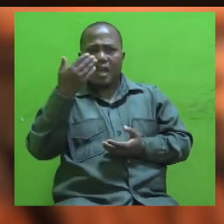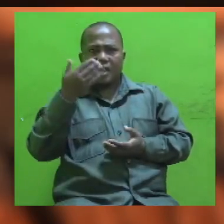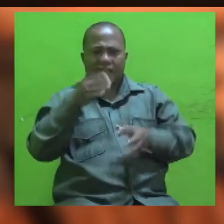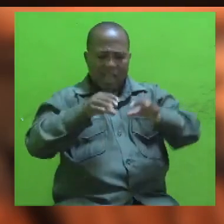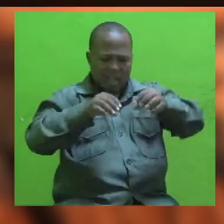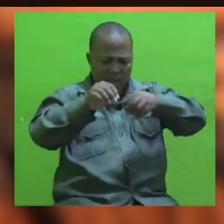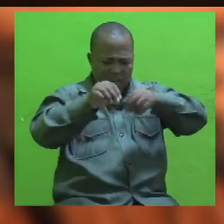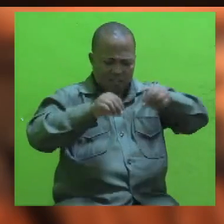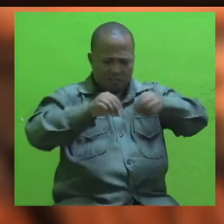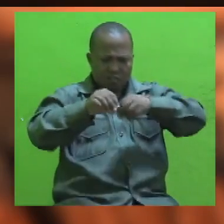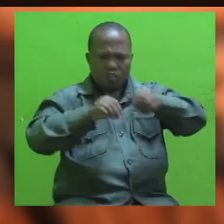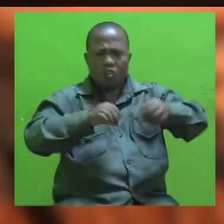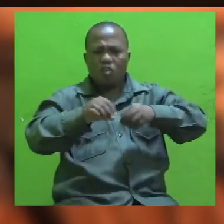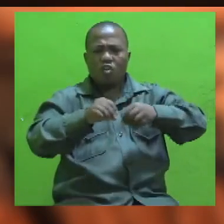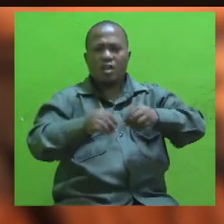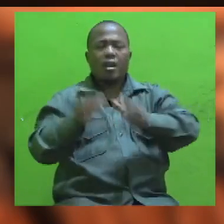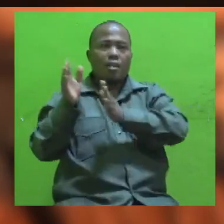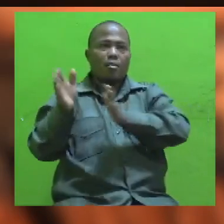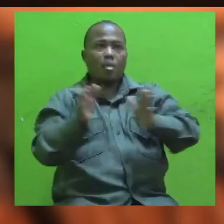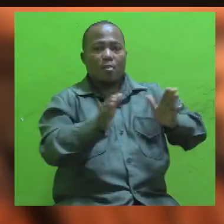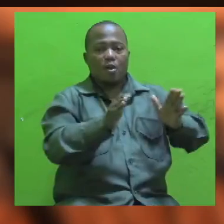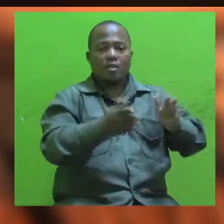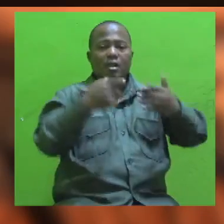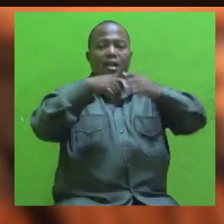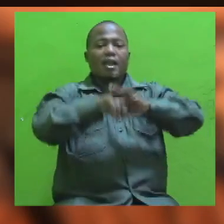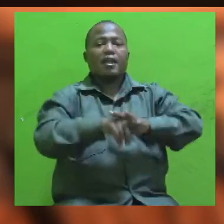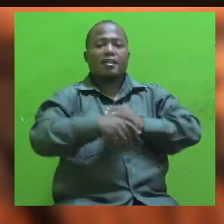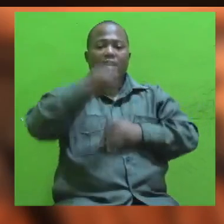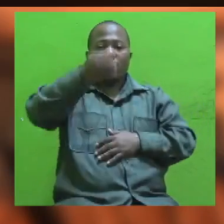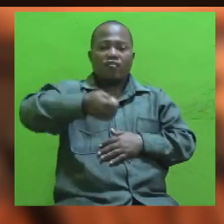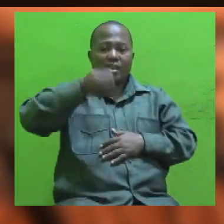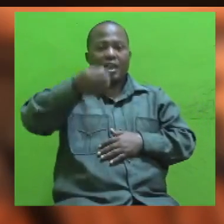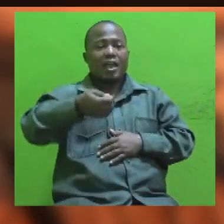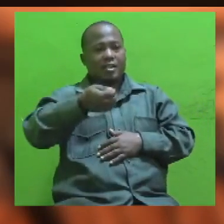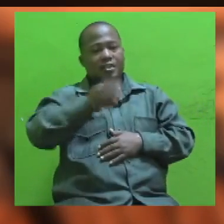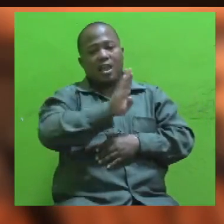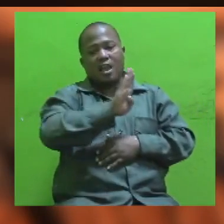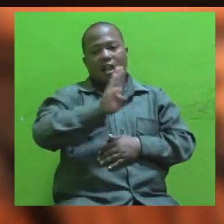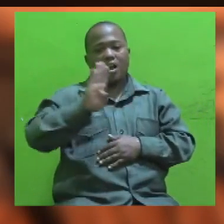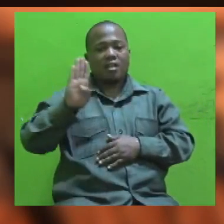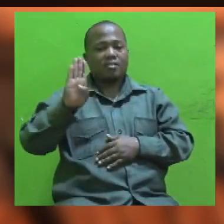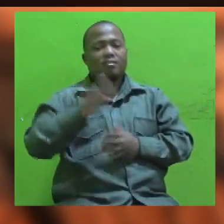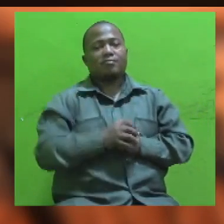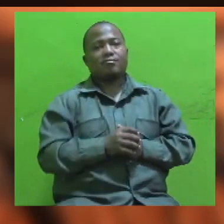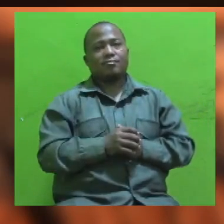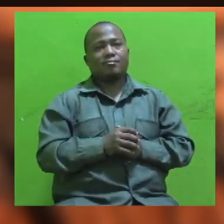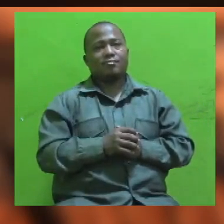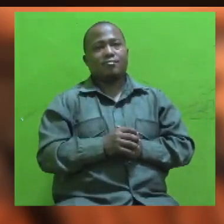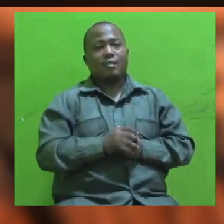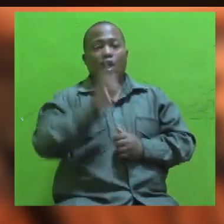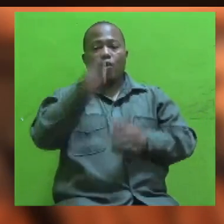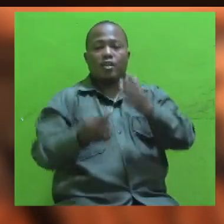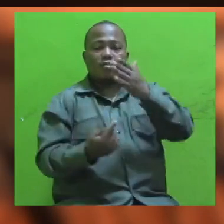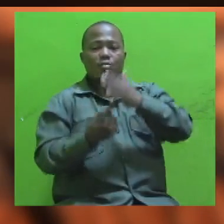the proposal for the village council projects and passing them on for further approval for the district level. They